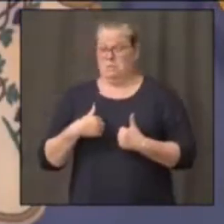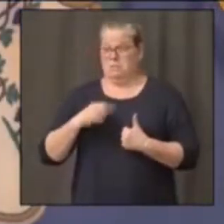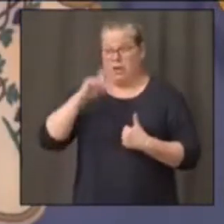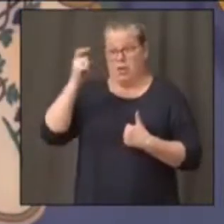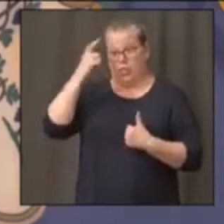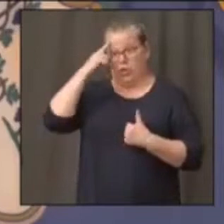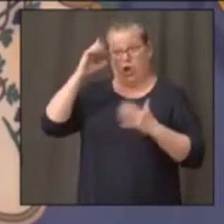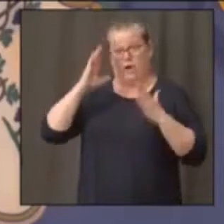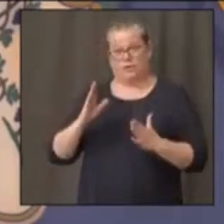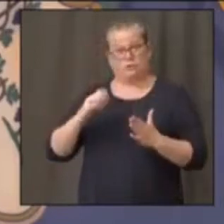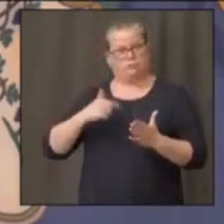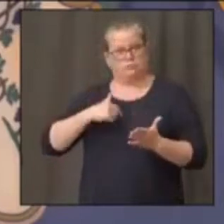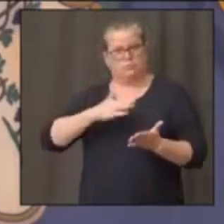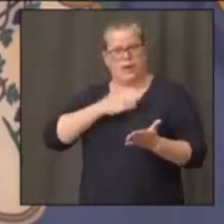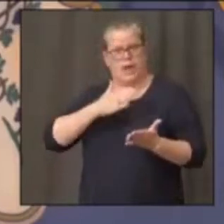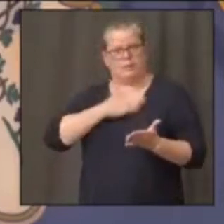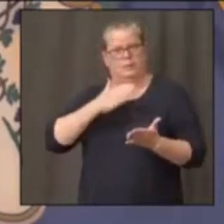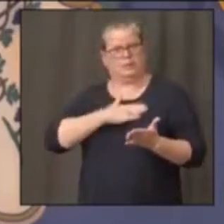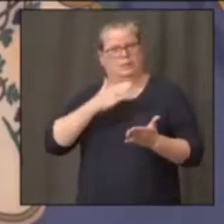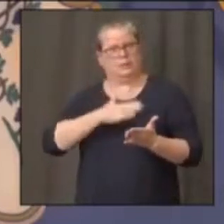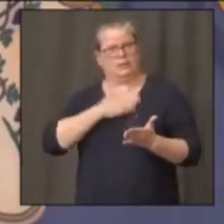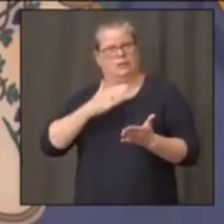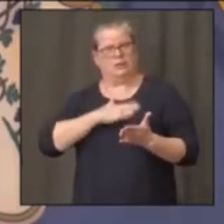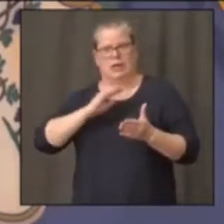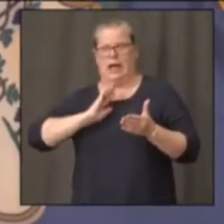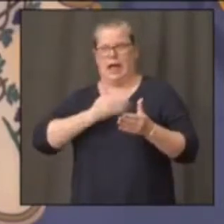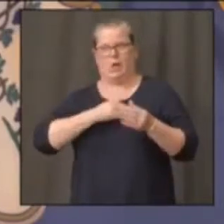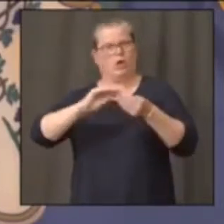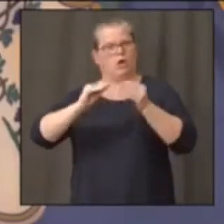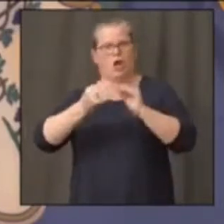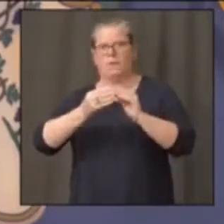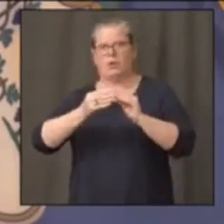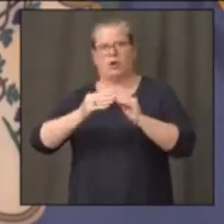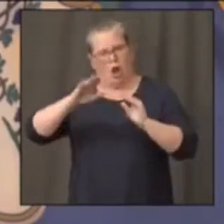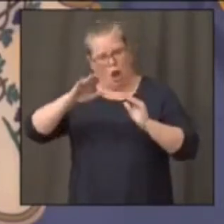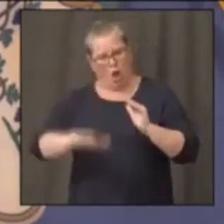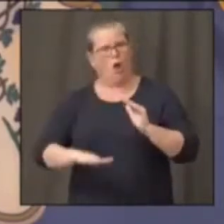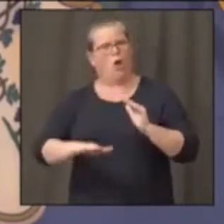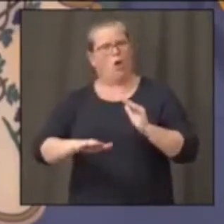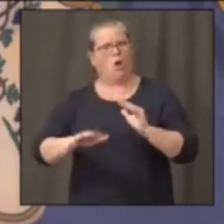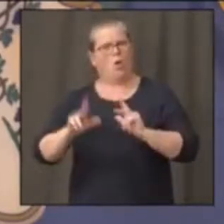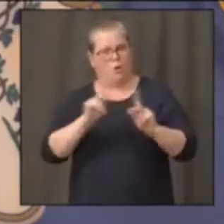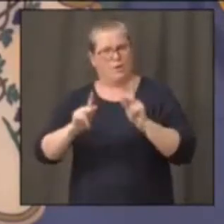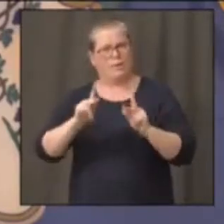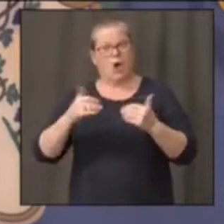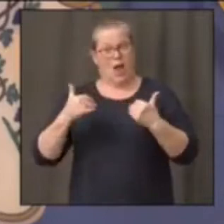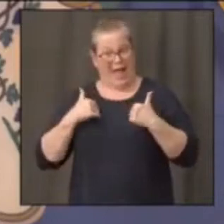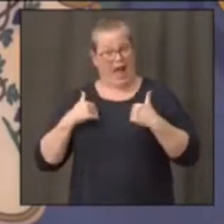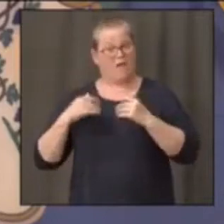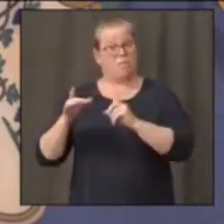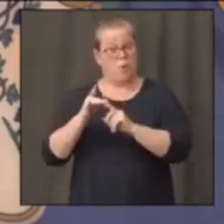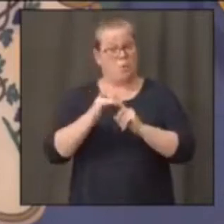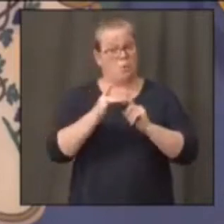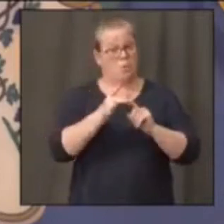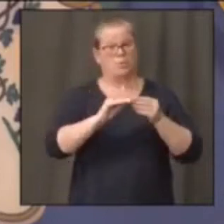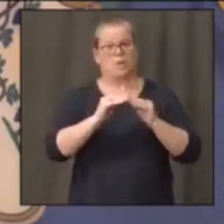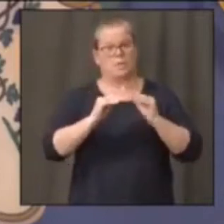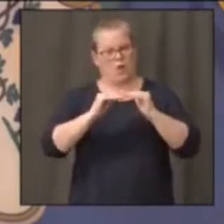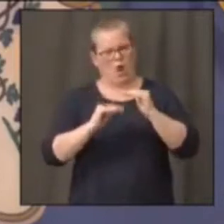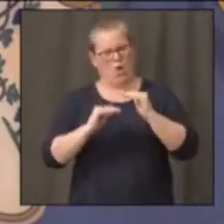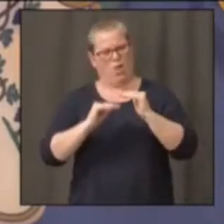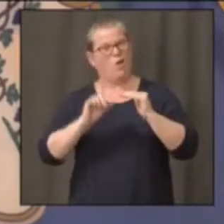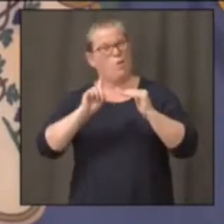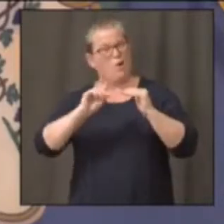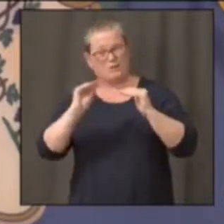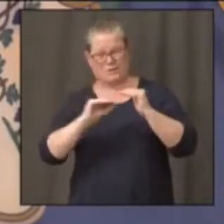surprisingly happy that our positivity rate has stayed as low as it has for as long as it has. And but that is the key metric that I